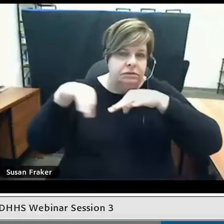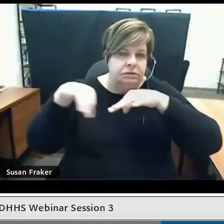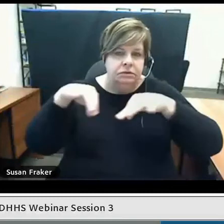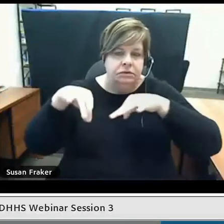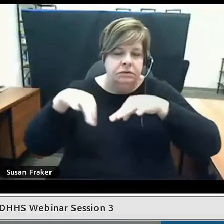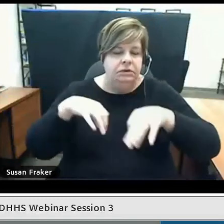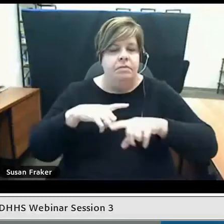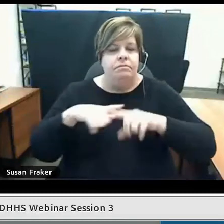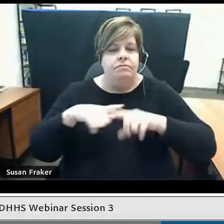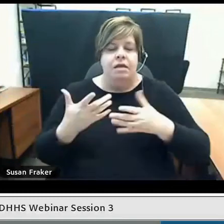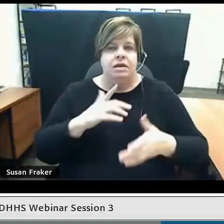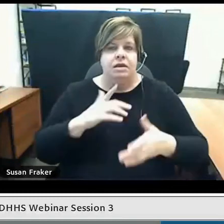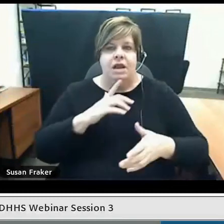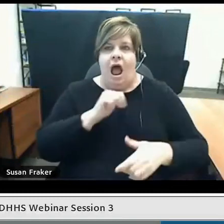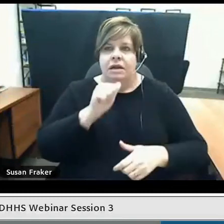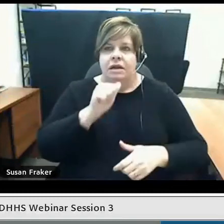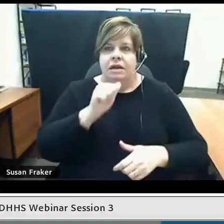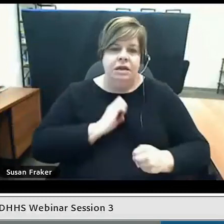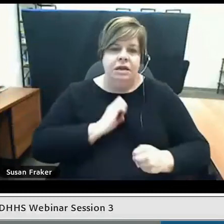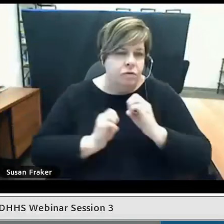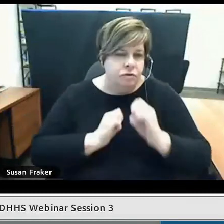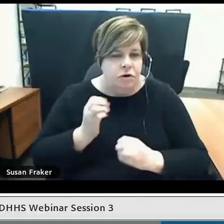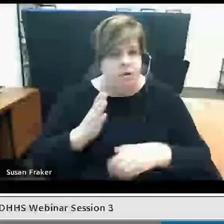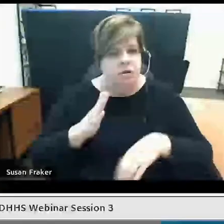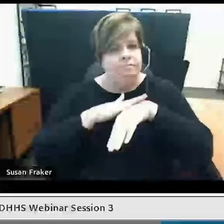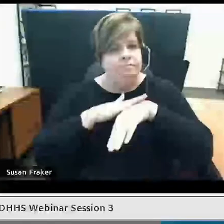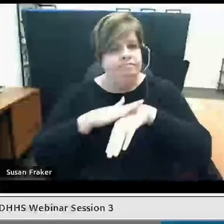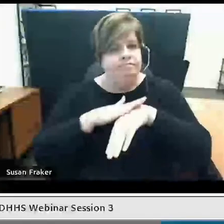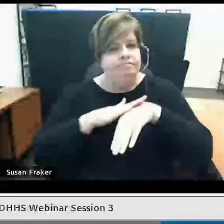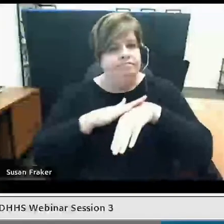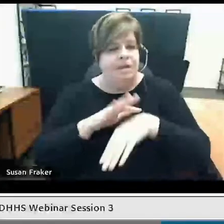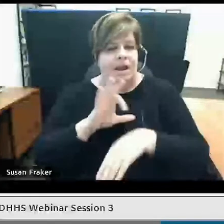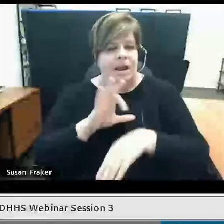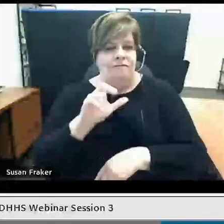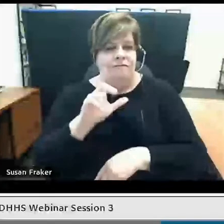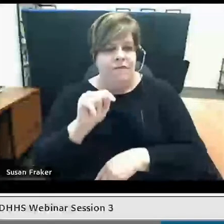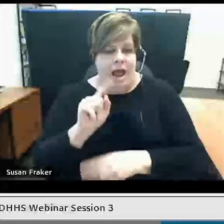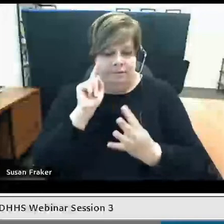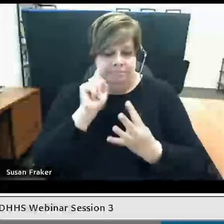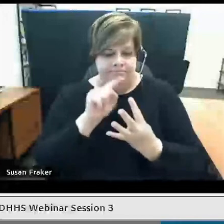very emotional. It's just very matter of fact, that kind of a